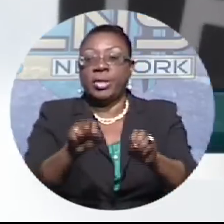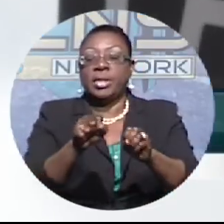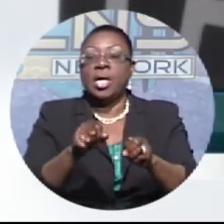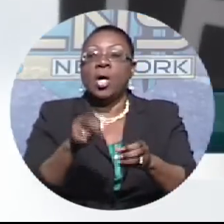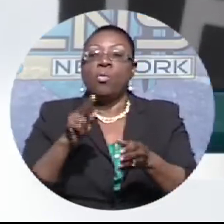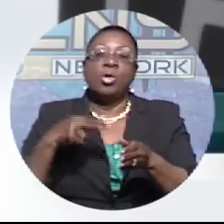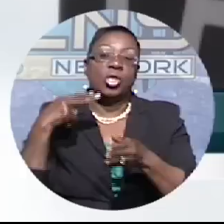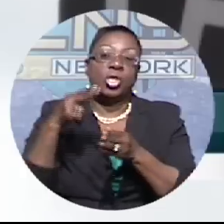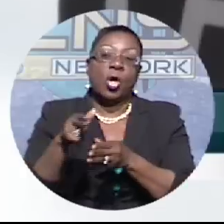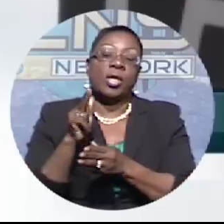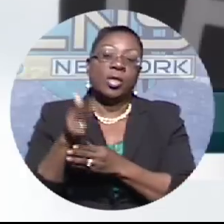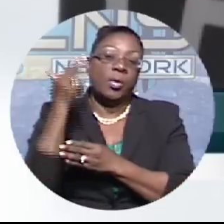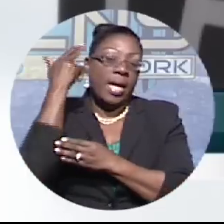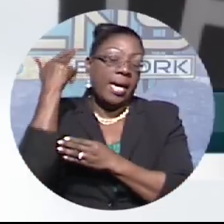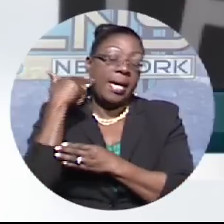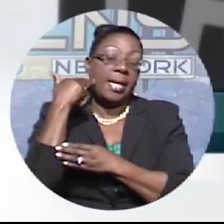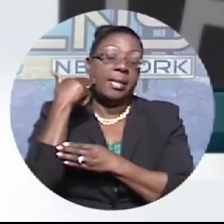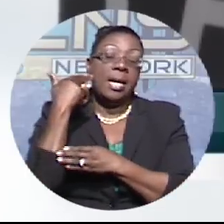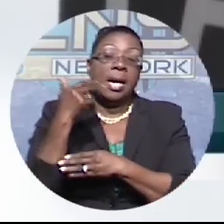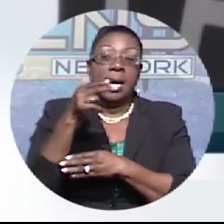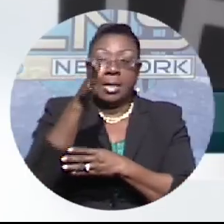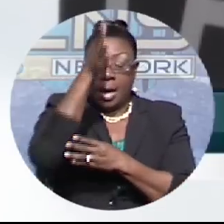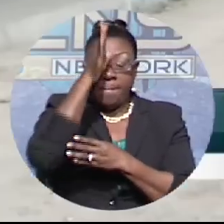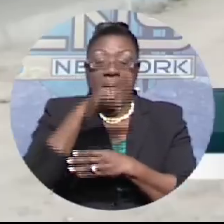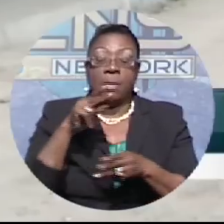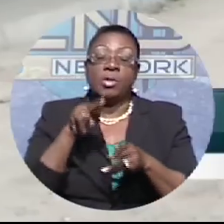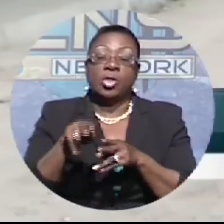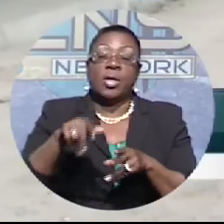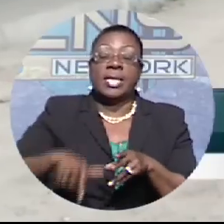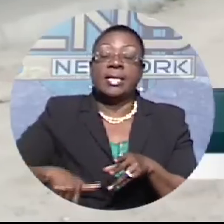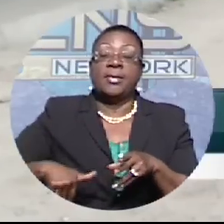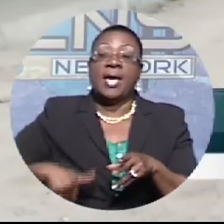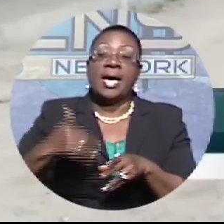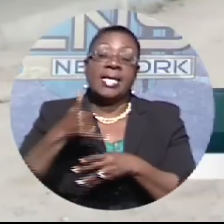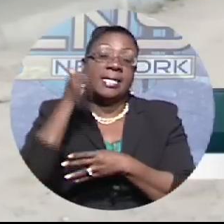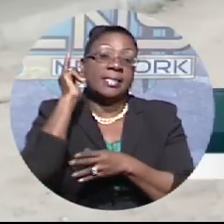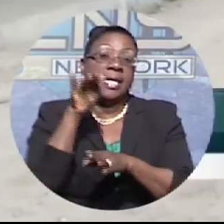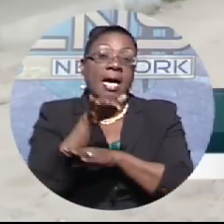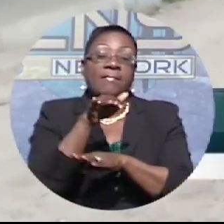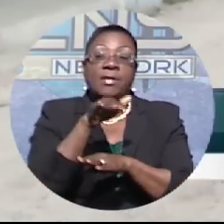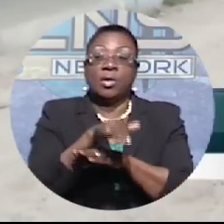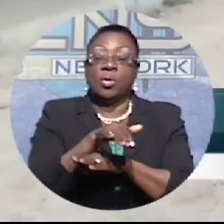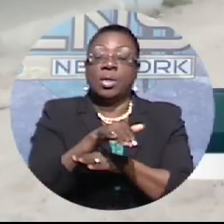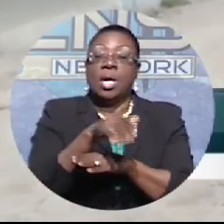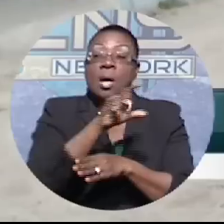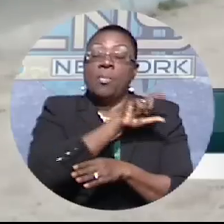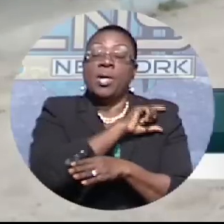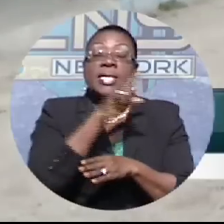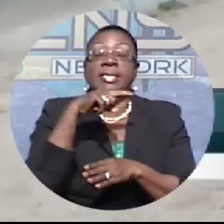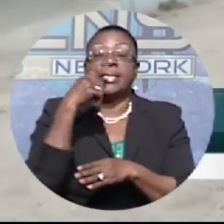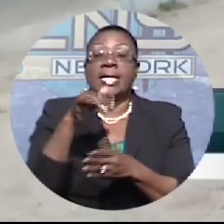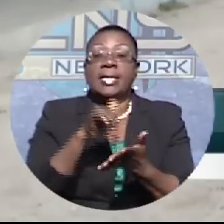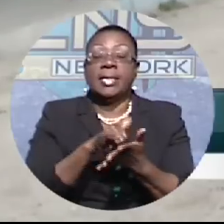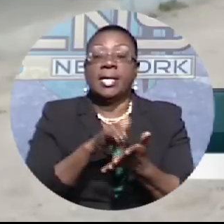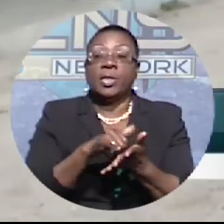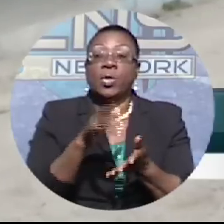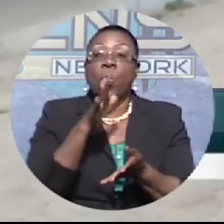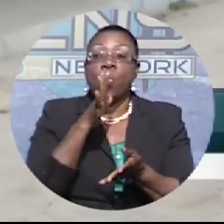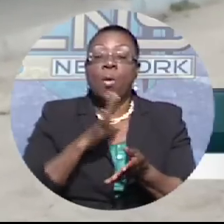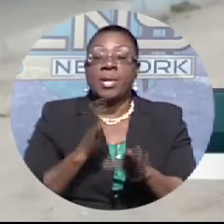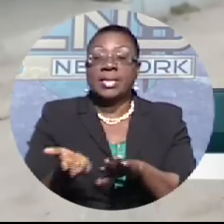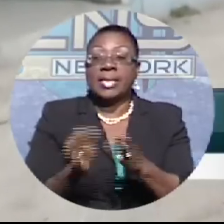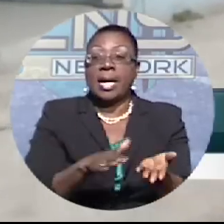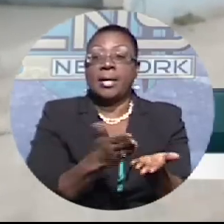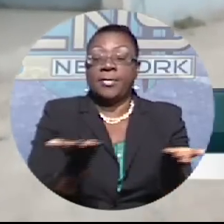was shot to the head and a man to the thigh sometime after 1 o'clock yesterday afternoon. Police told reporters that the woman died on the